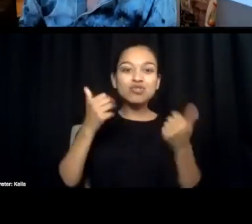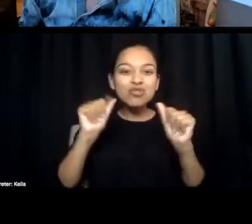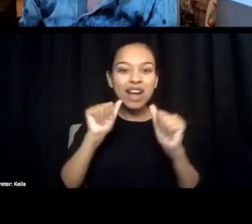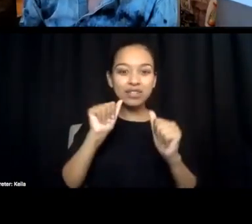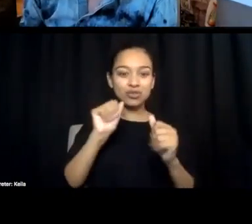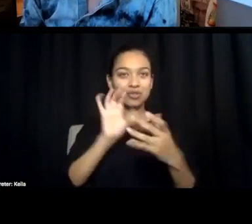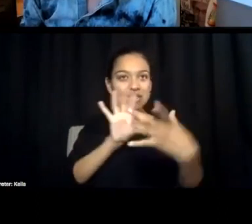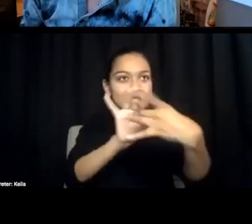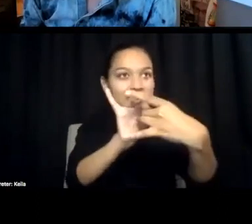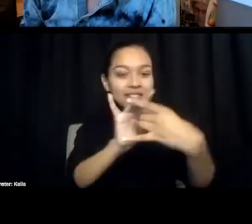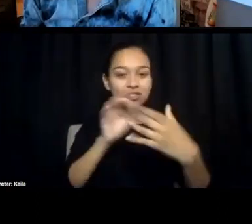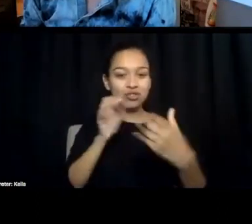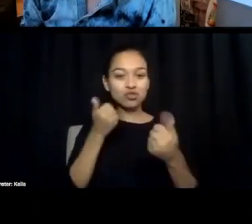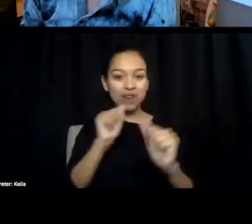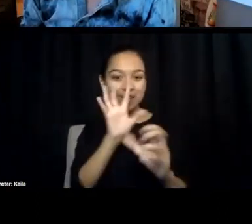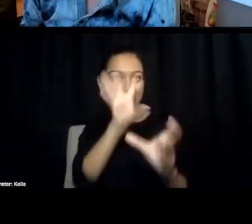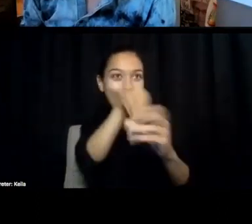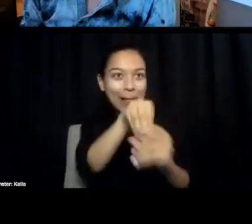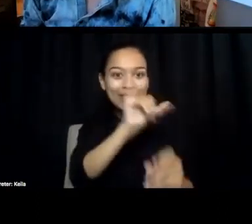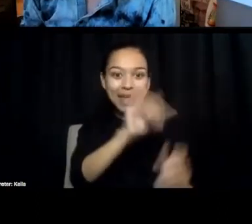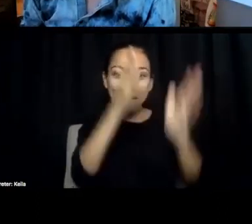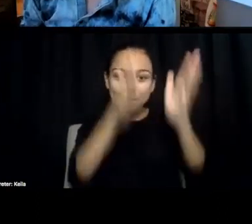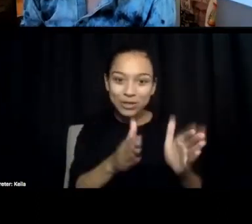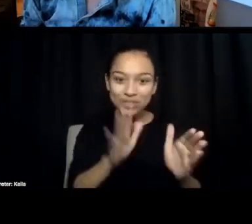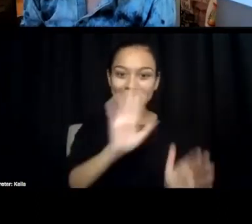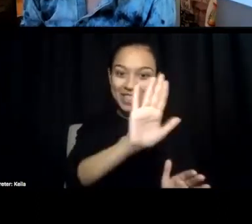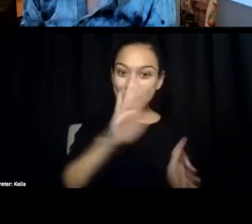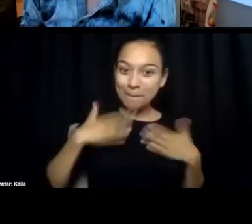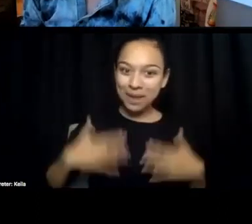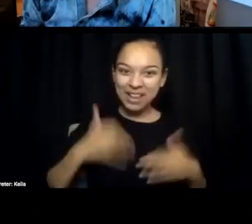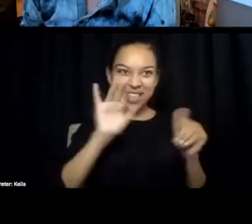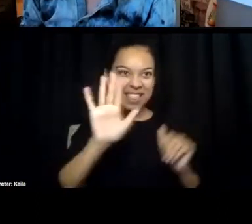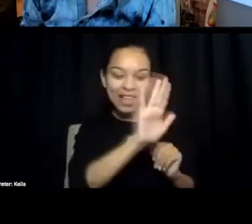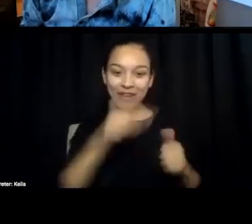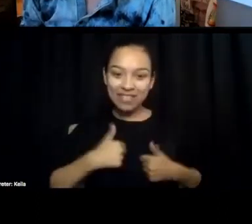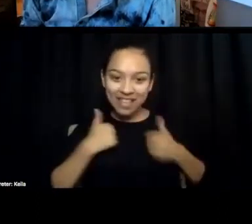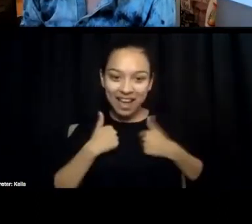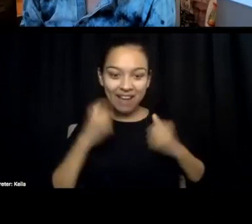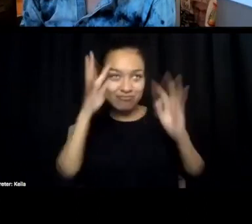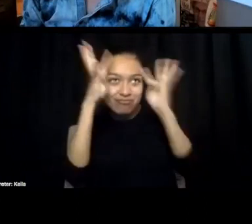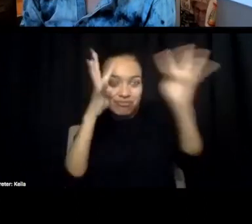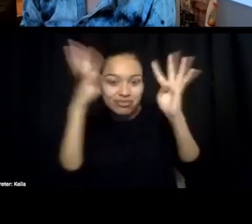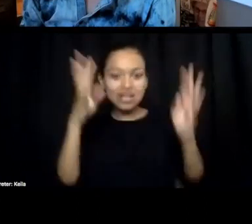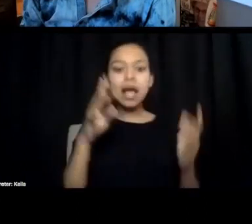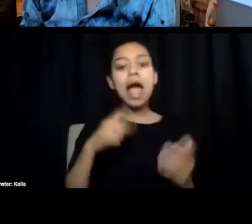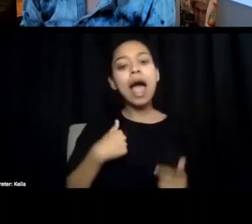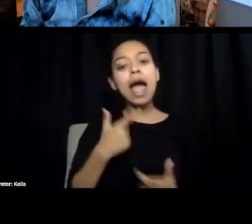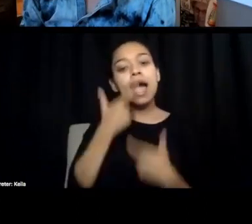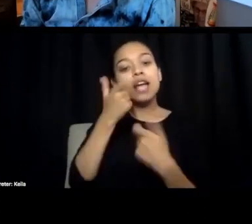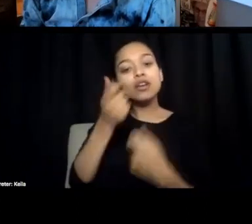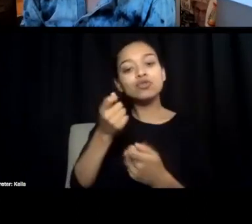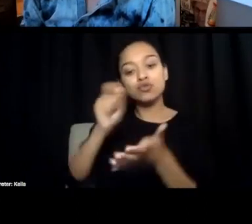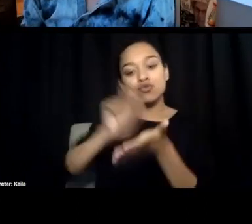understanding how they feel. And I think that's why I've been so interested in writing mostly for women, but I've just had this